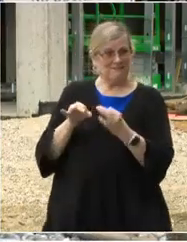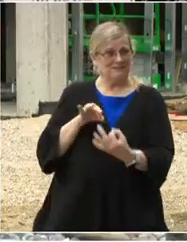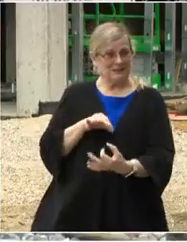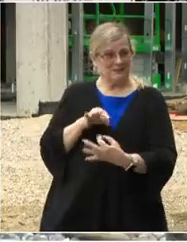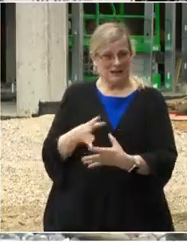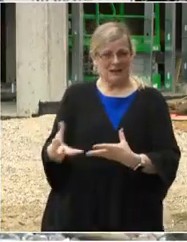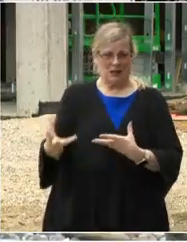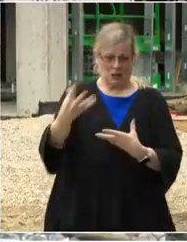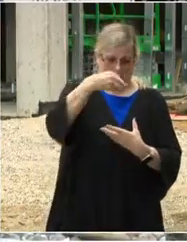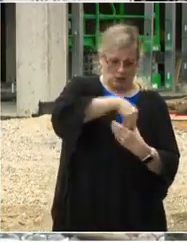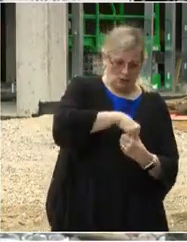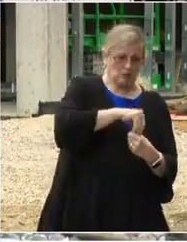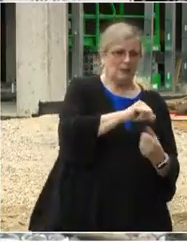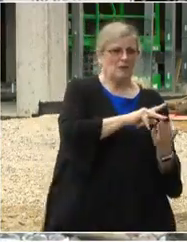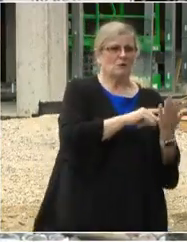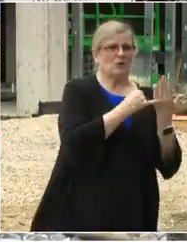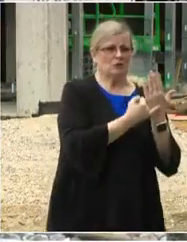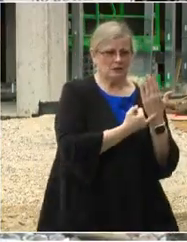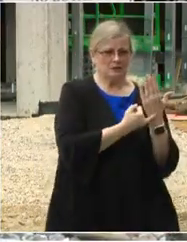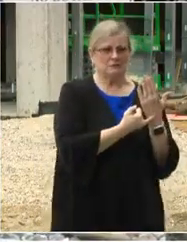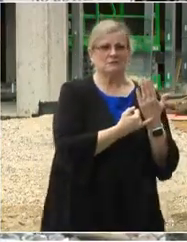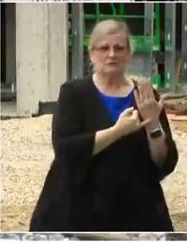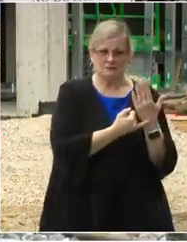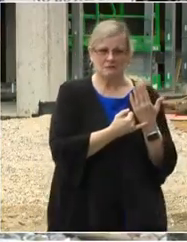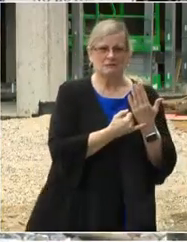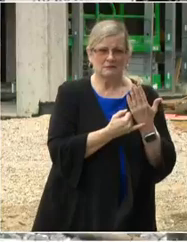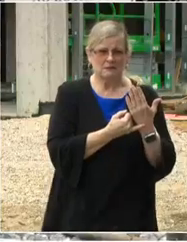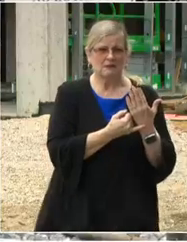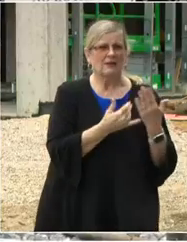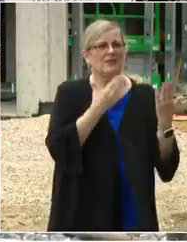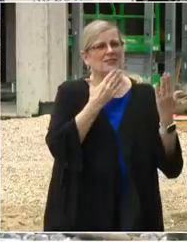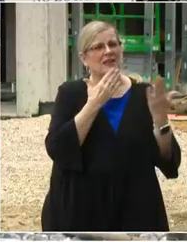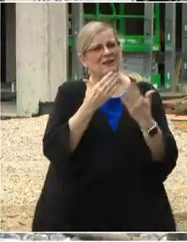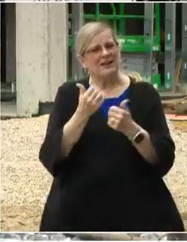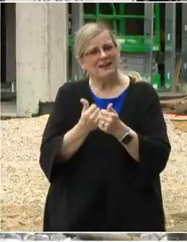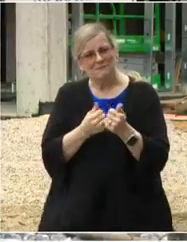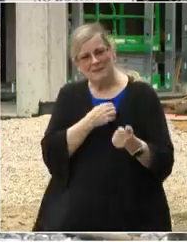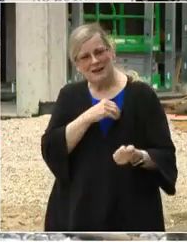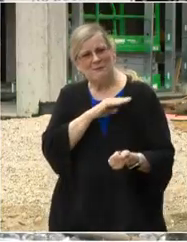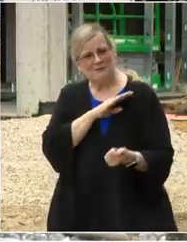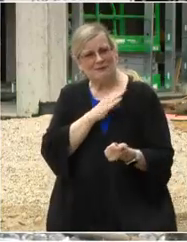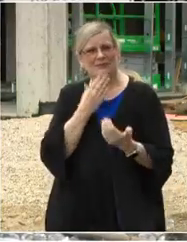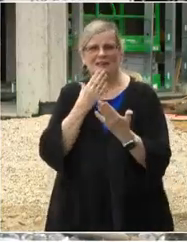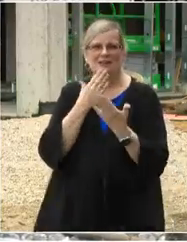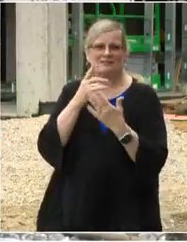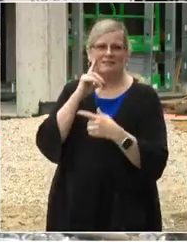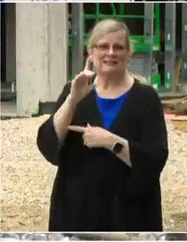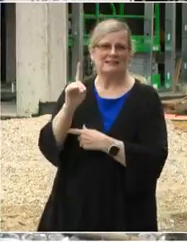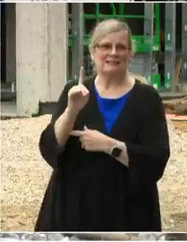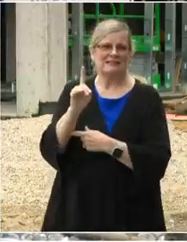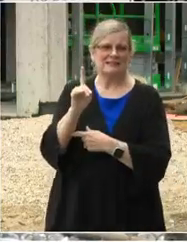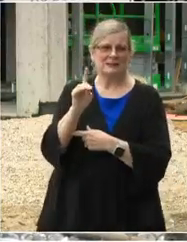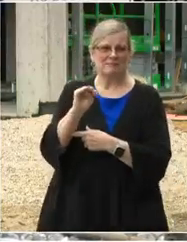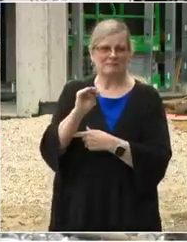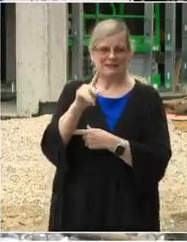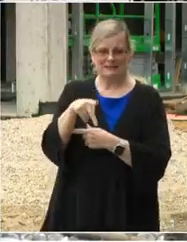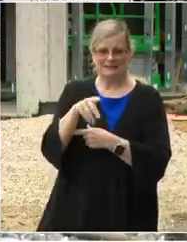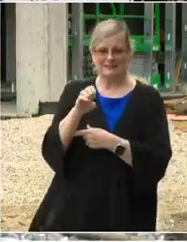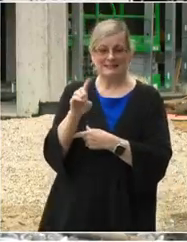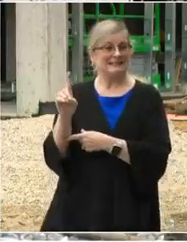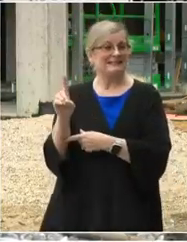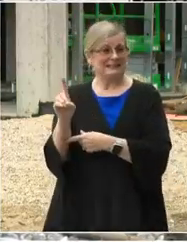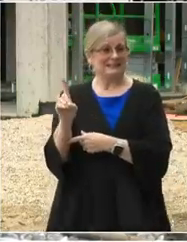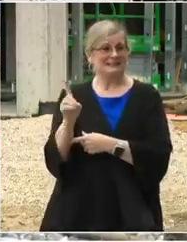So Mayor Bowser, I want to thank you so much. I want to thank DMPED and everyone who invested. This is how you do it. This is how it's done. And Ward 4 is so